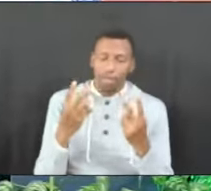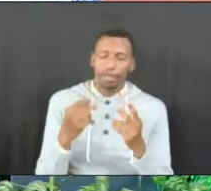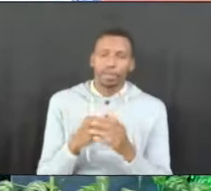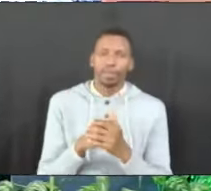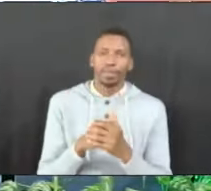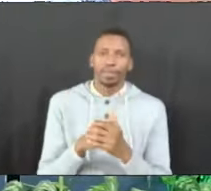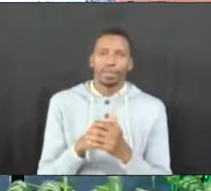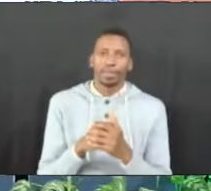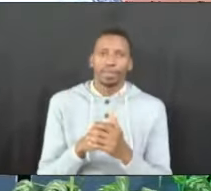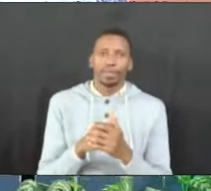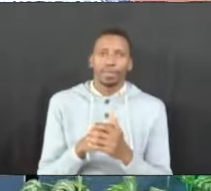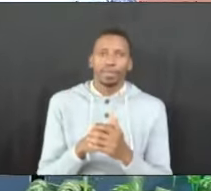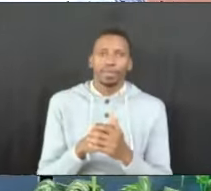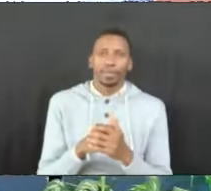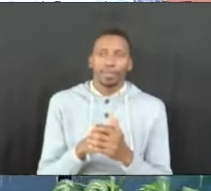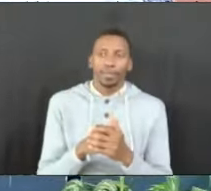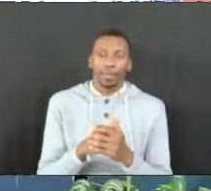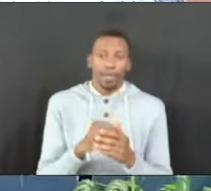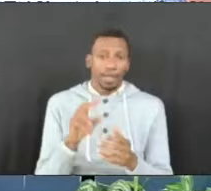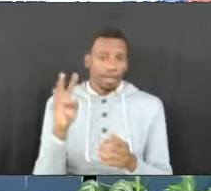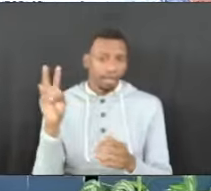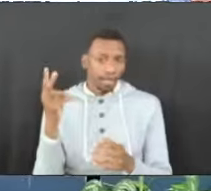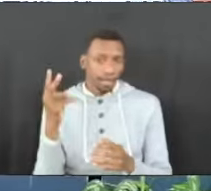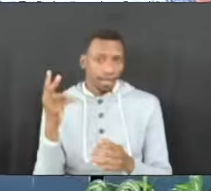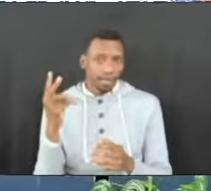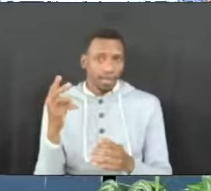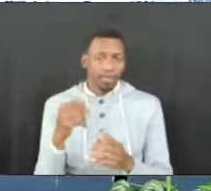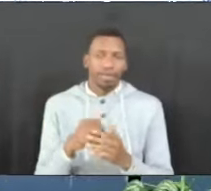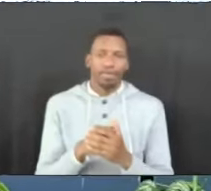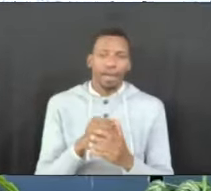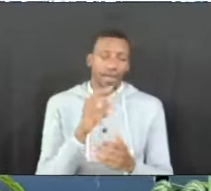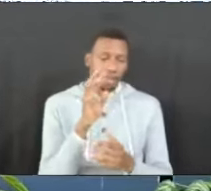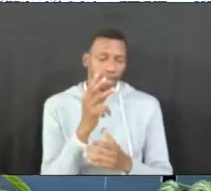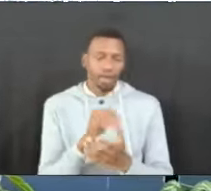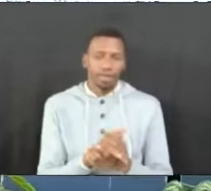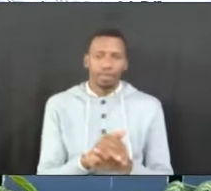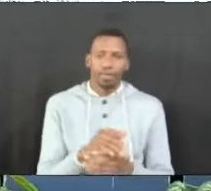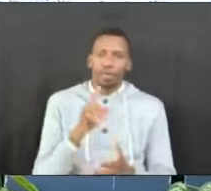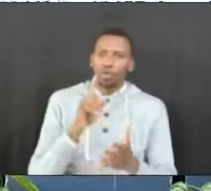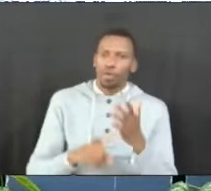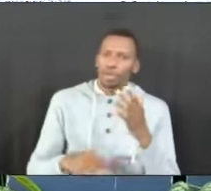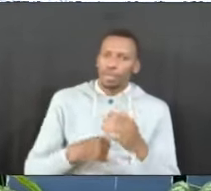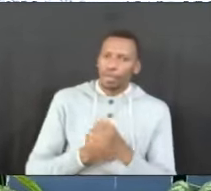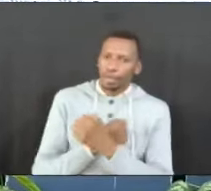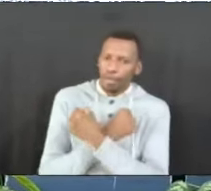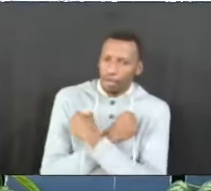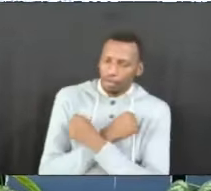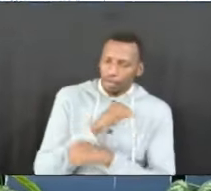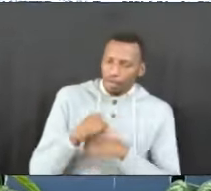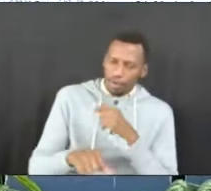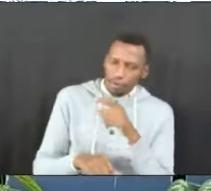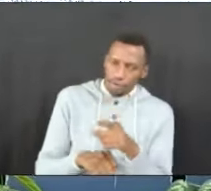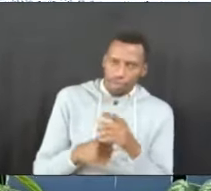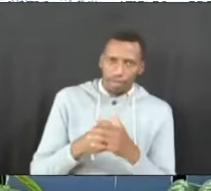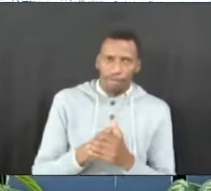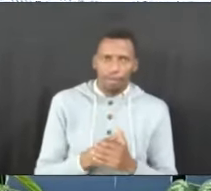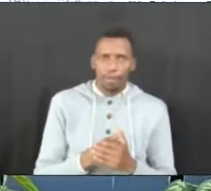That is the second and the third song in the book of Revelation. What I love about it is